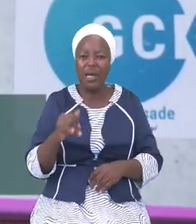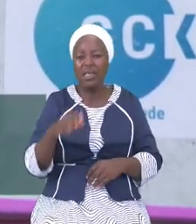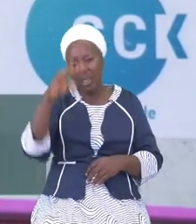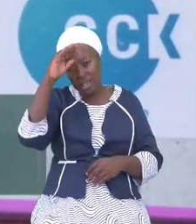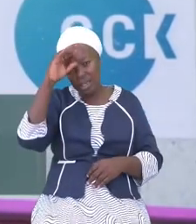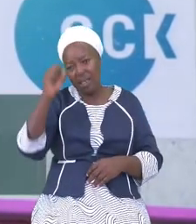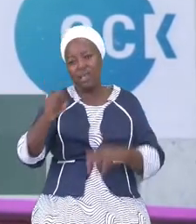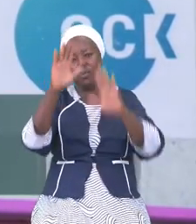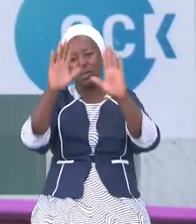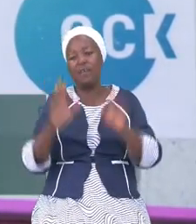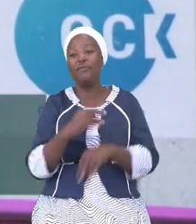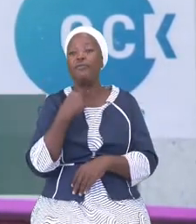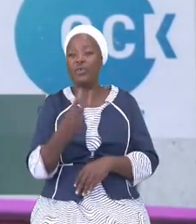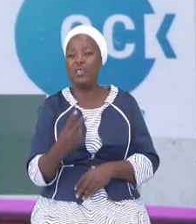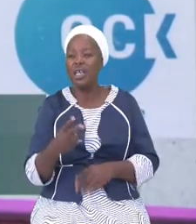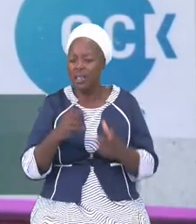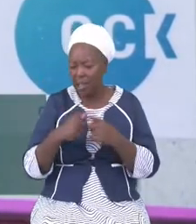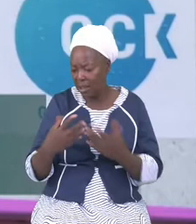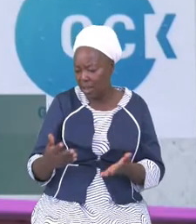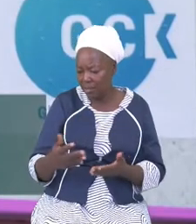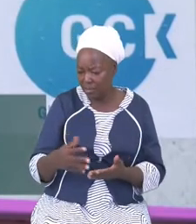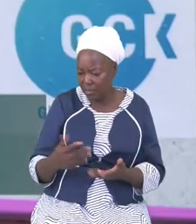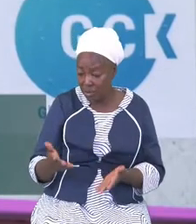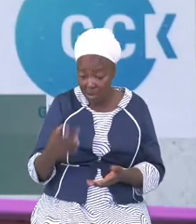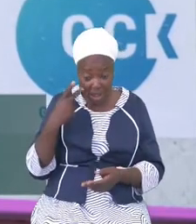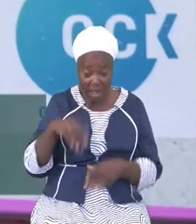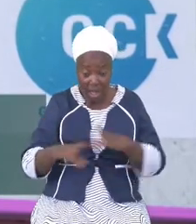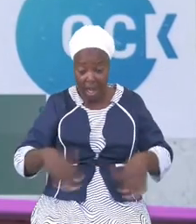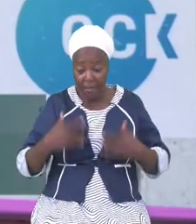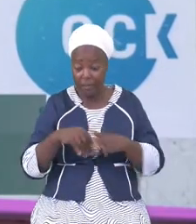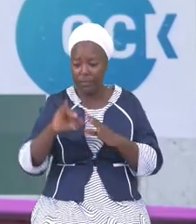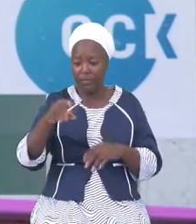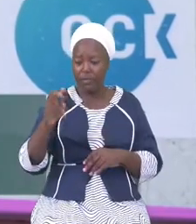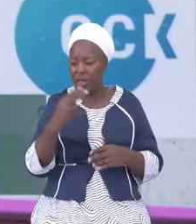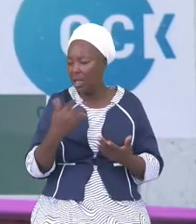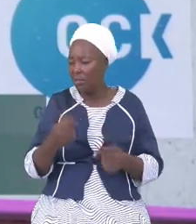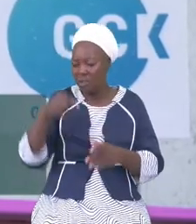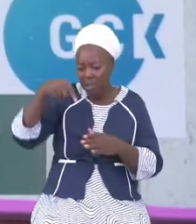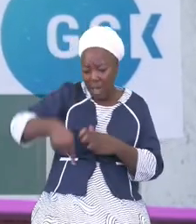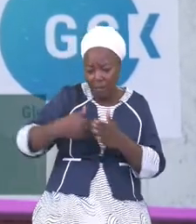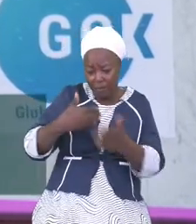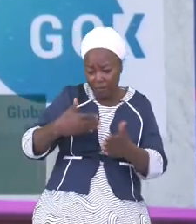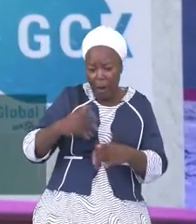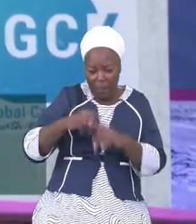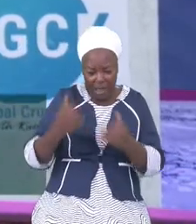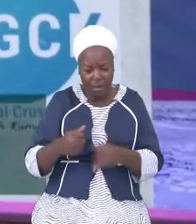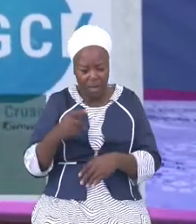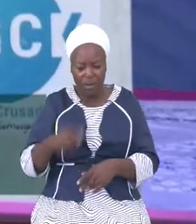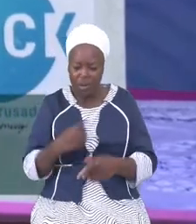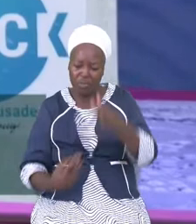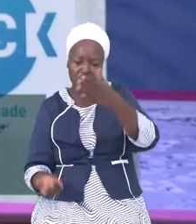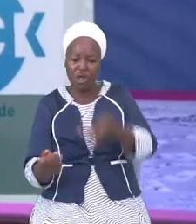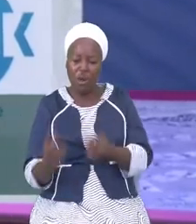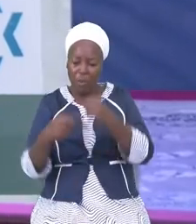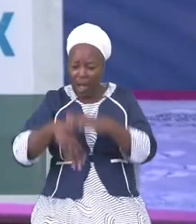down in the bottom of the mountains. Now he's up. He was in the sea. Now he's on dry ground. He was afraid.